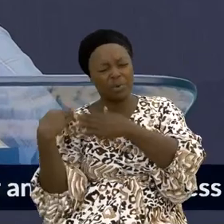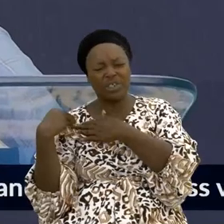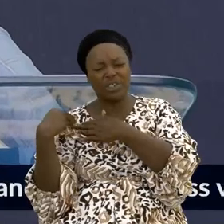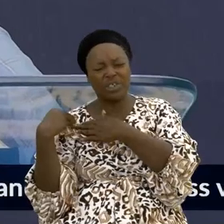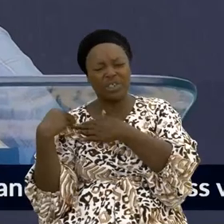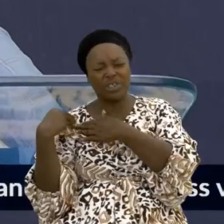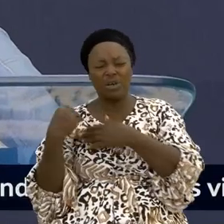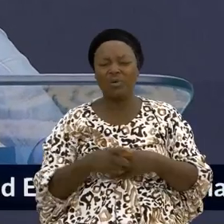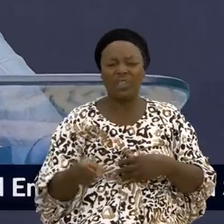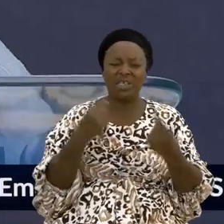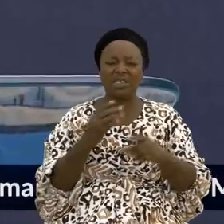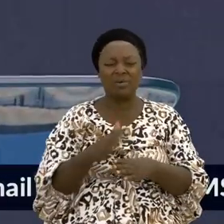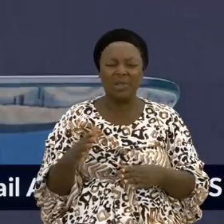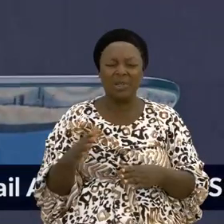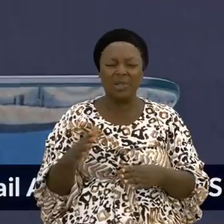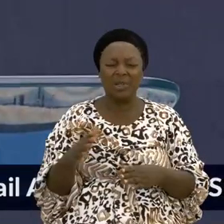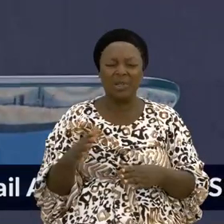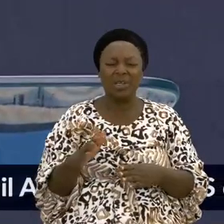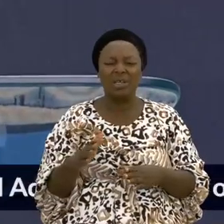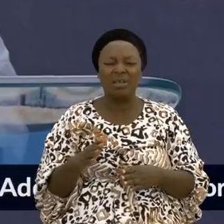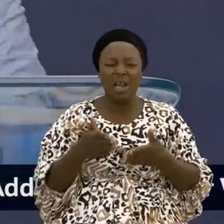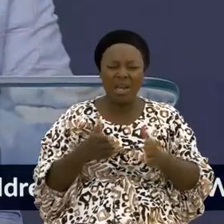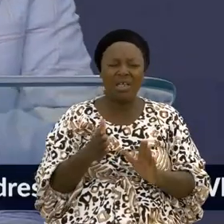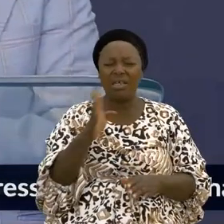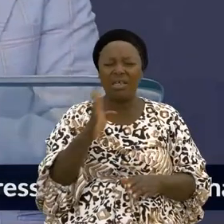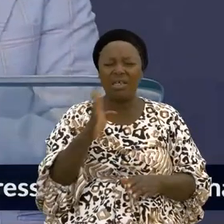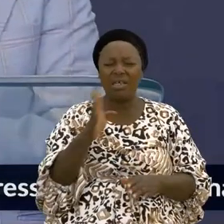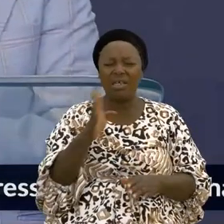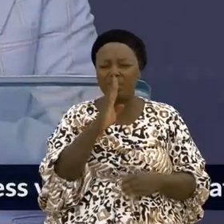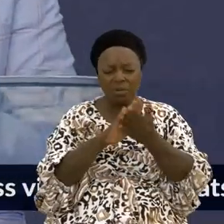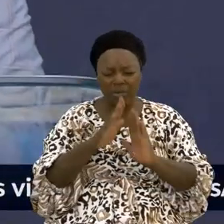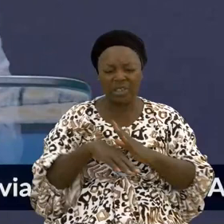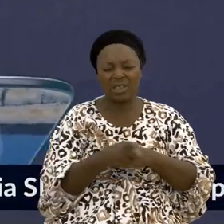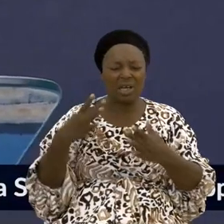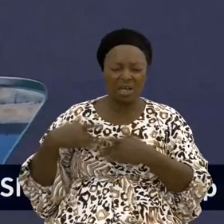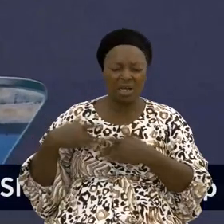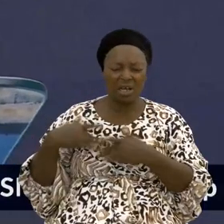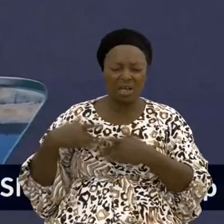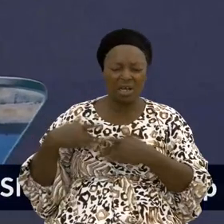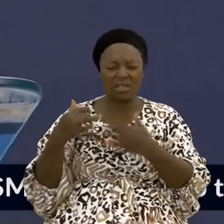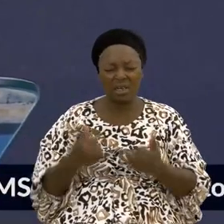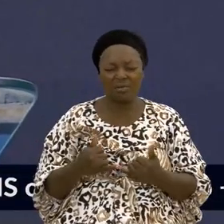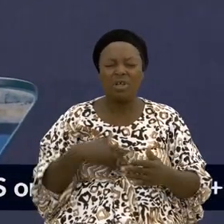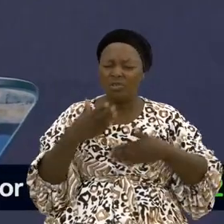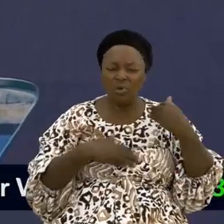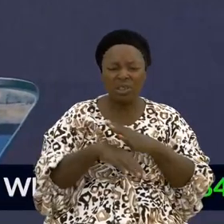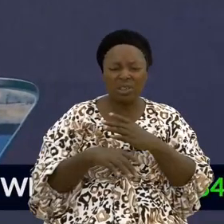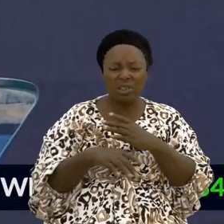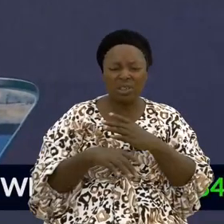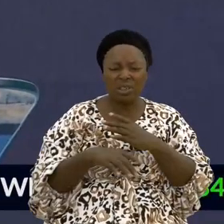of their sins away. Let there be peace in their hearts now. Joy in their hearts